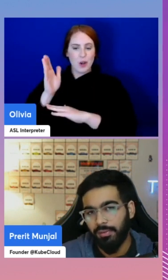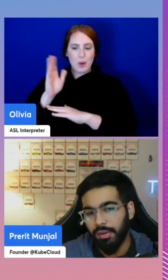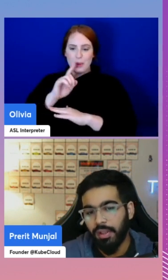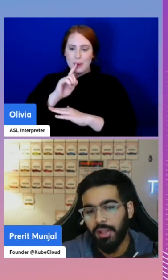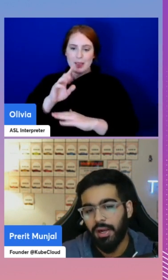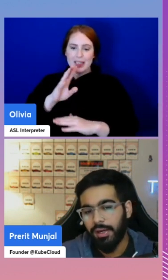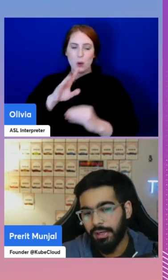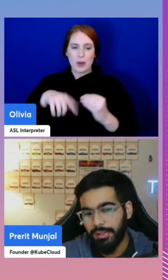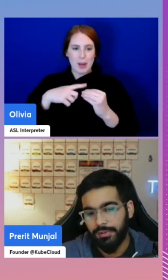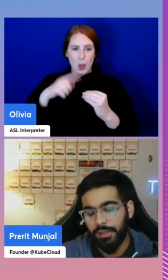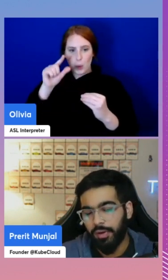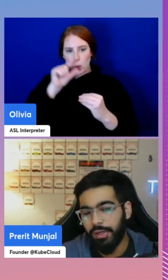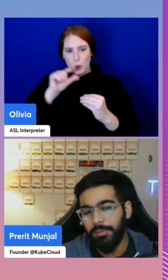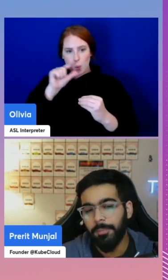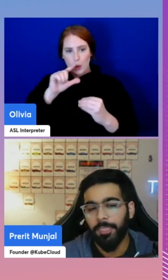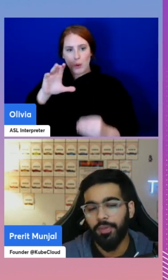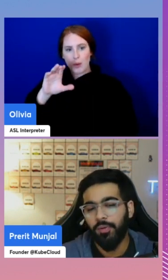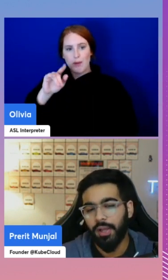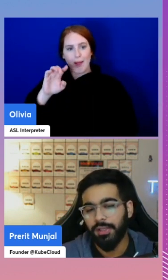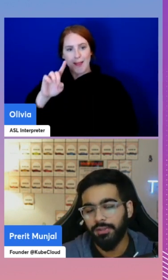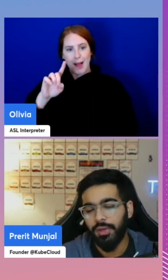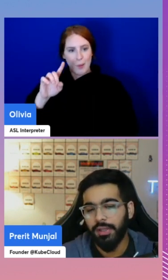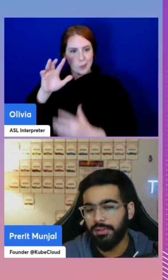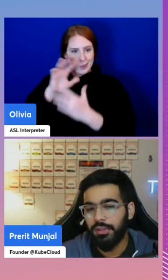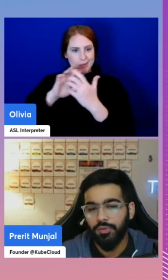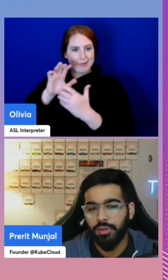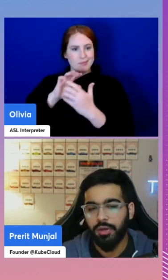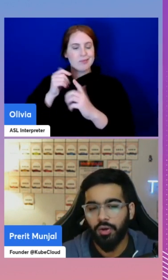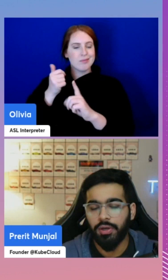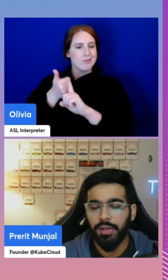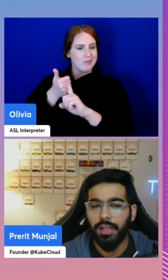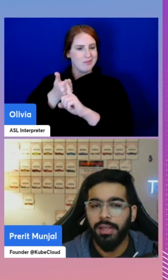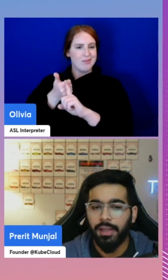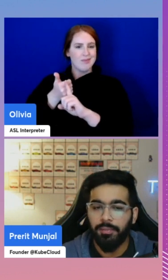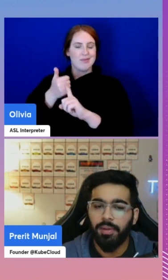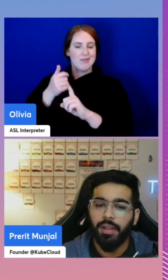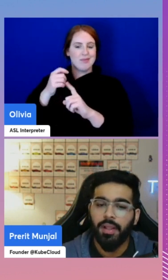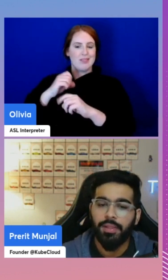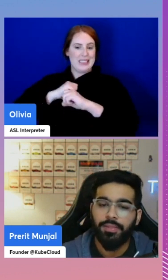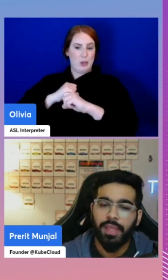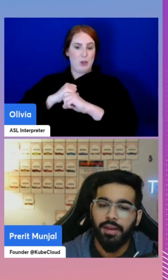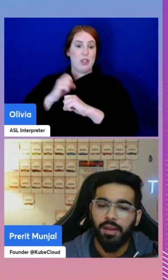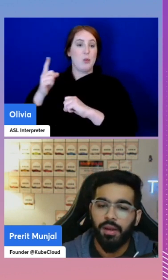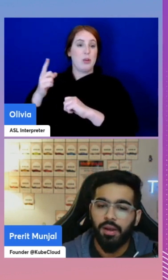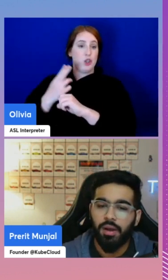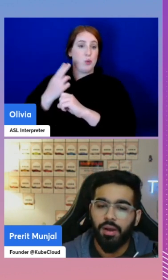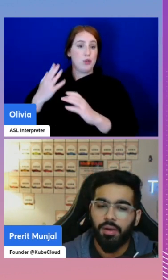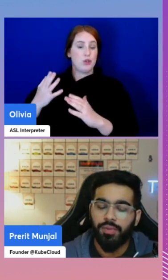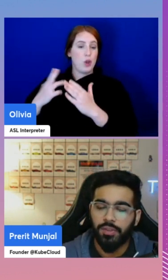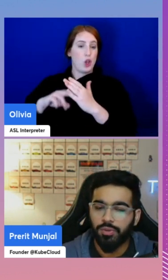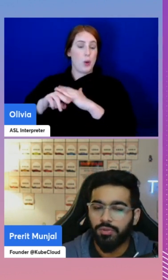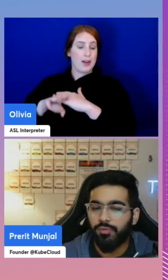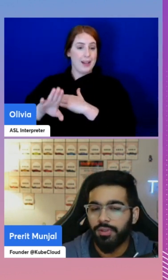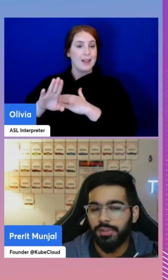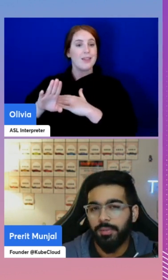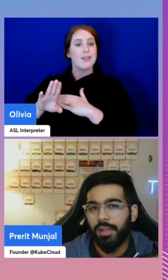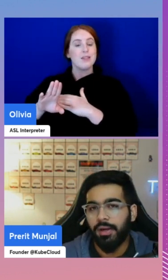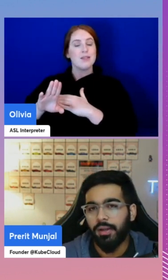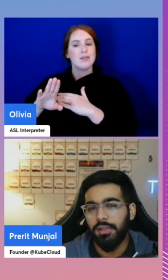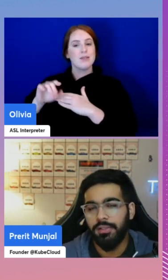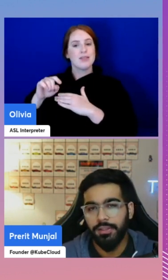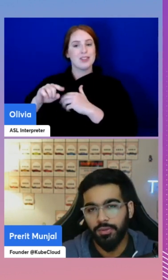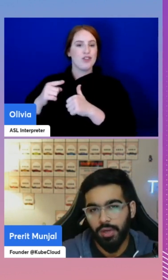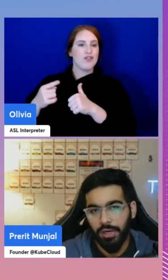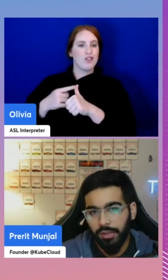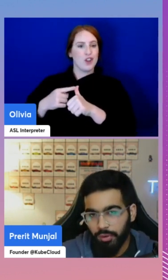Google Cloud and its security. So as soon as the user clocked in any lab, then this was the first step,